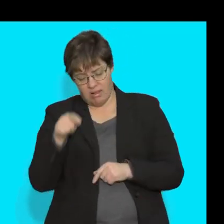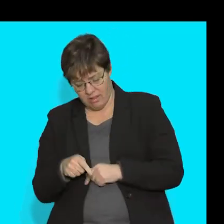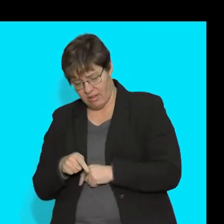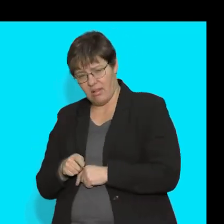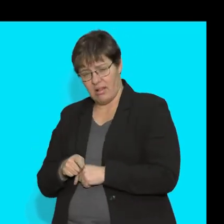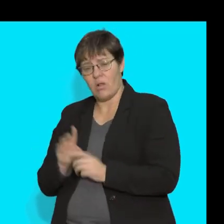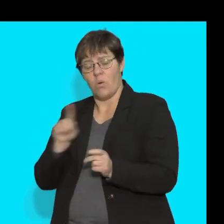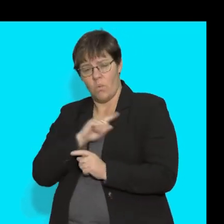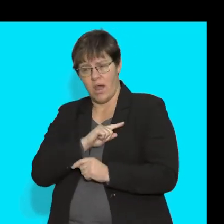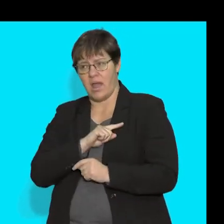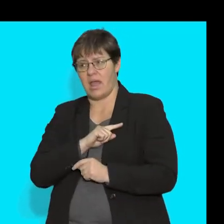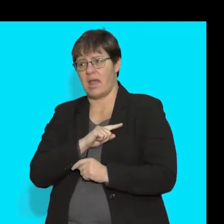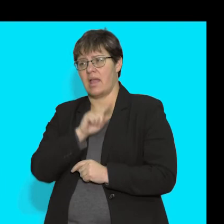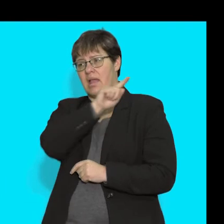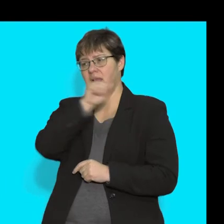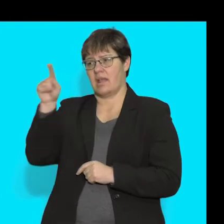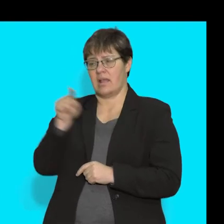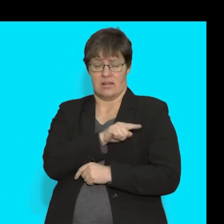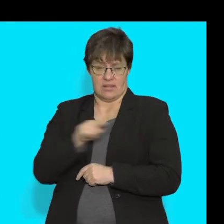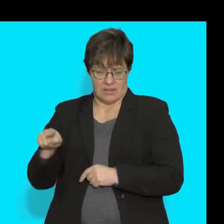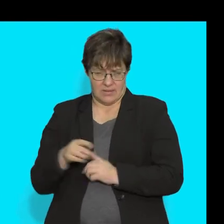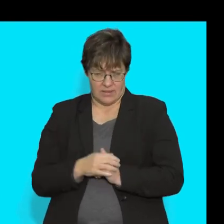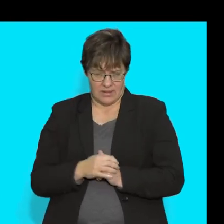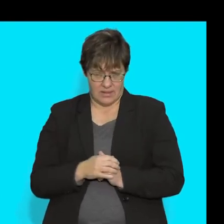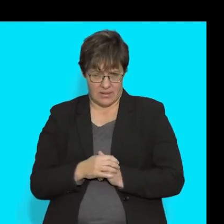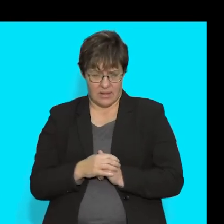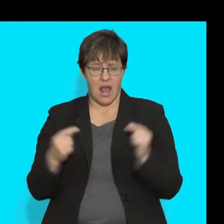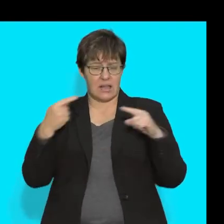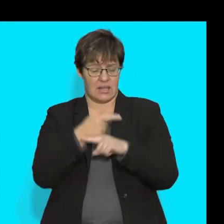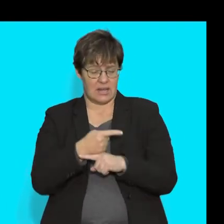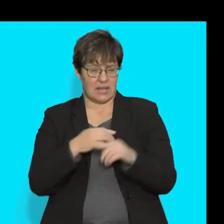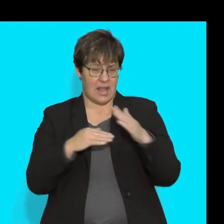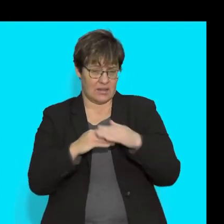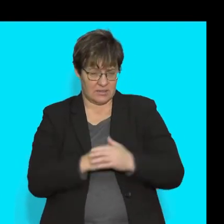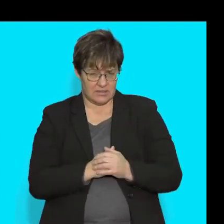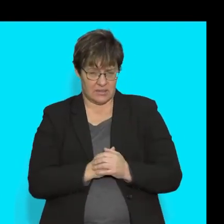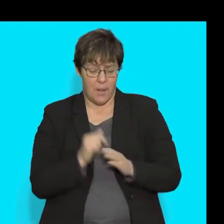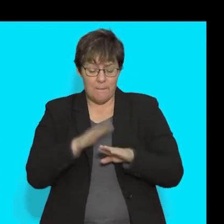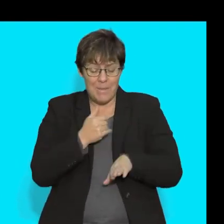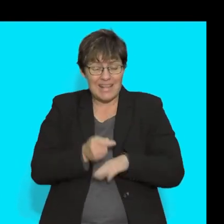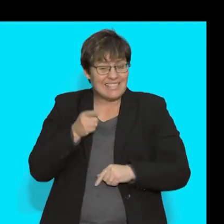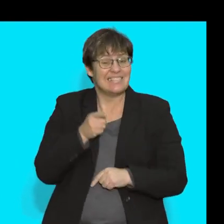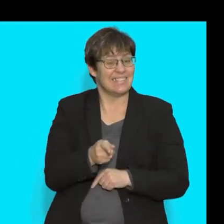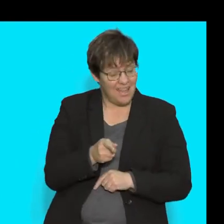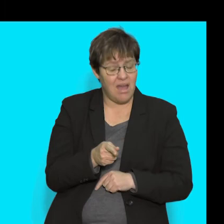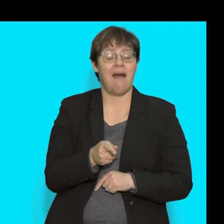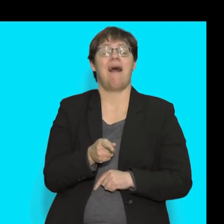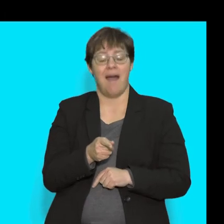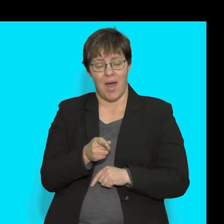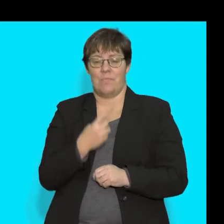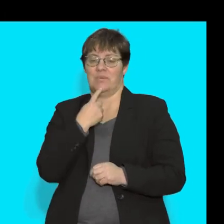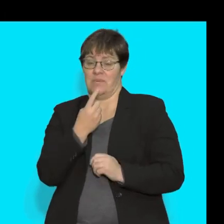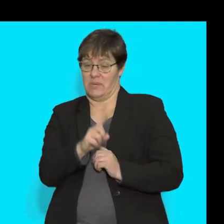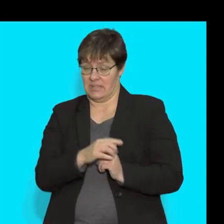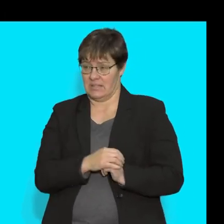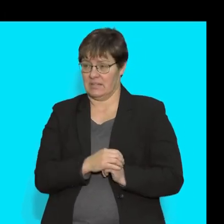that angle down there because of also alternate angles. Now you can see that based on that, I can